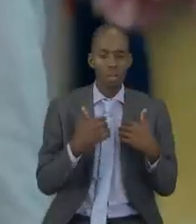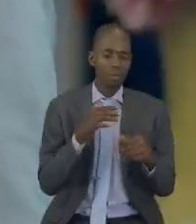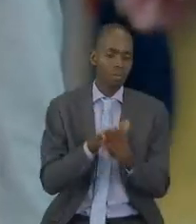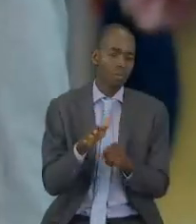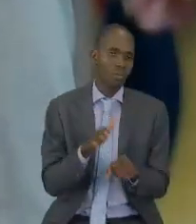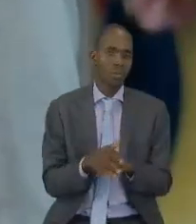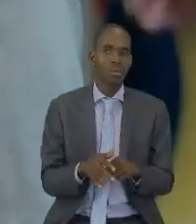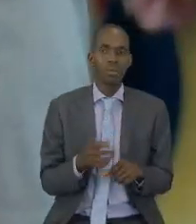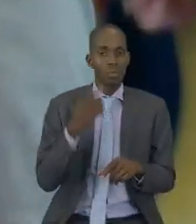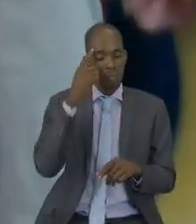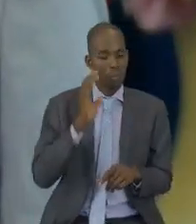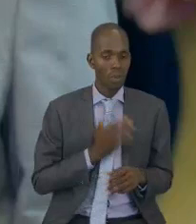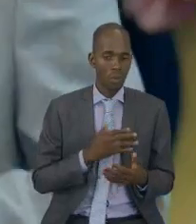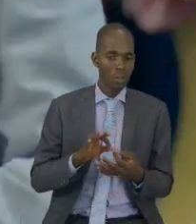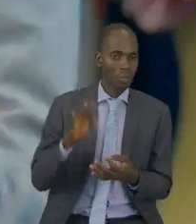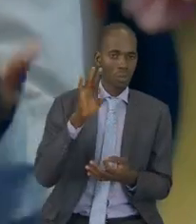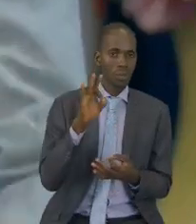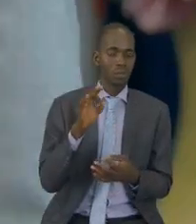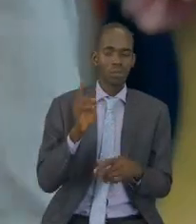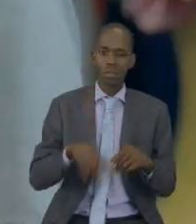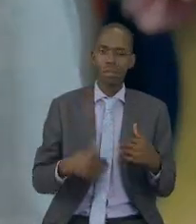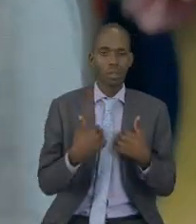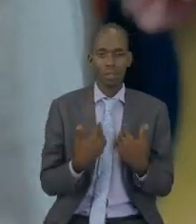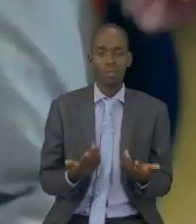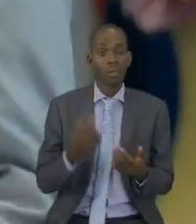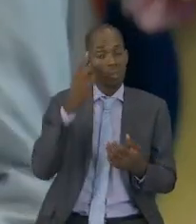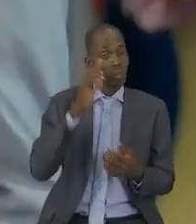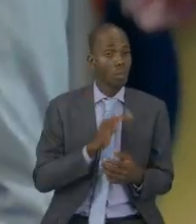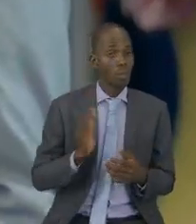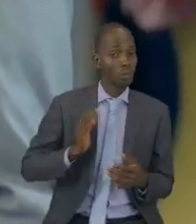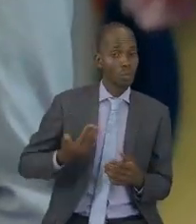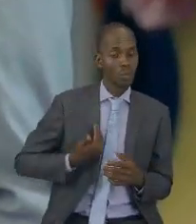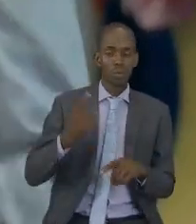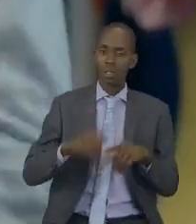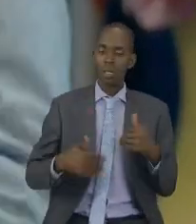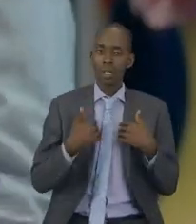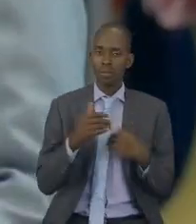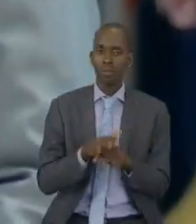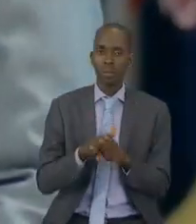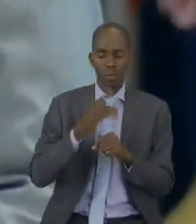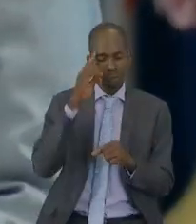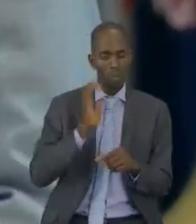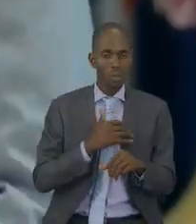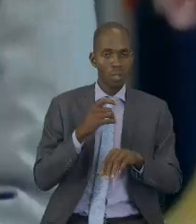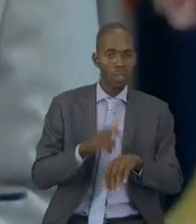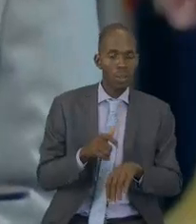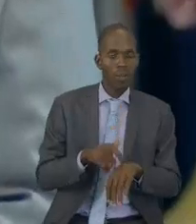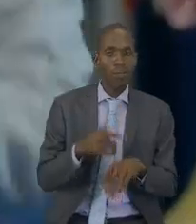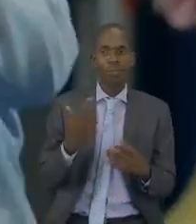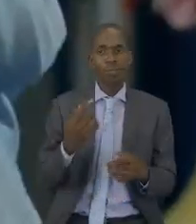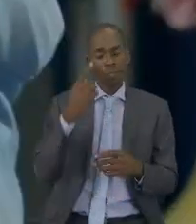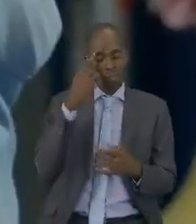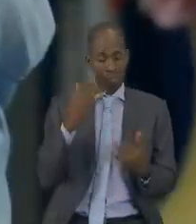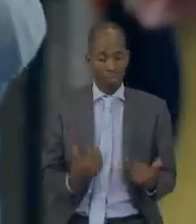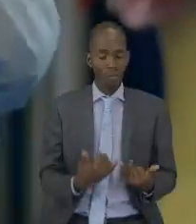for our spirit, for our soul, for our mind, for time, for